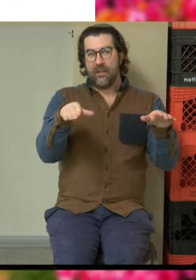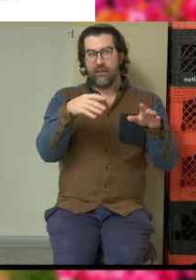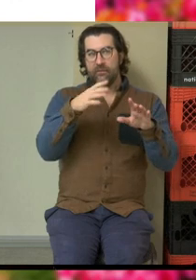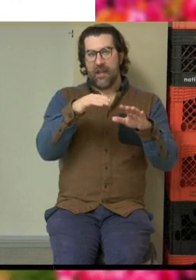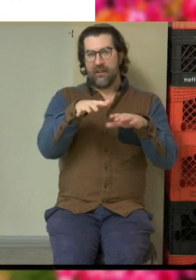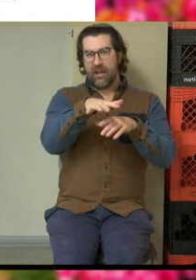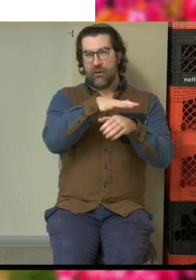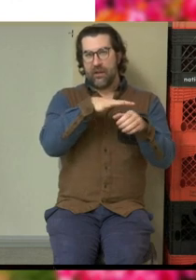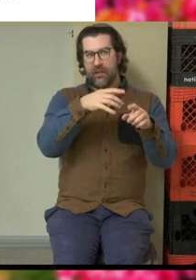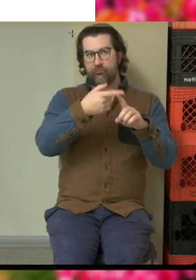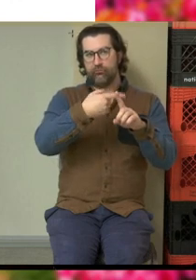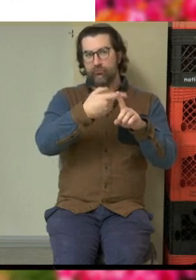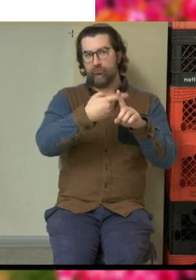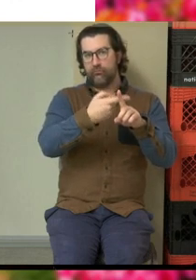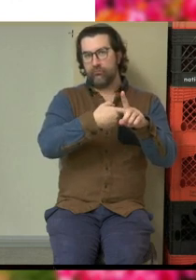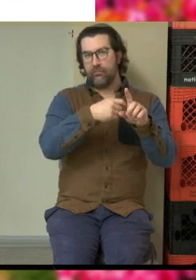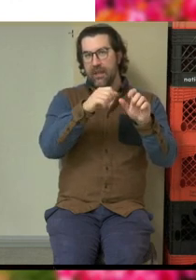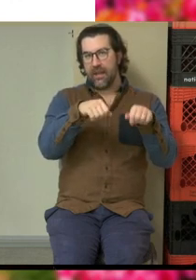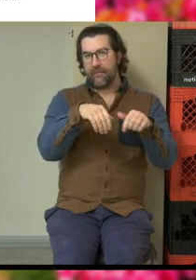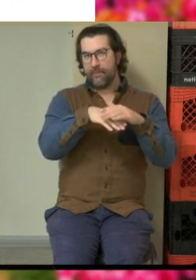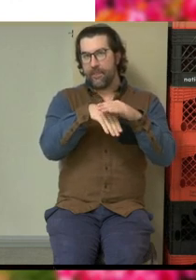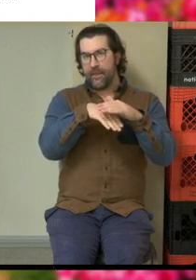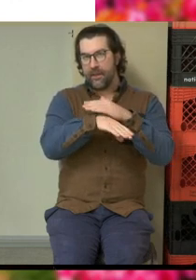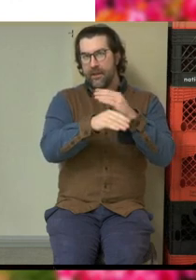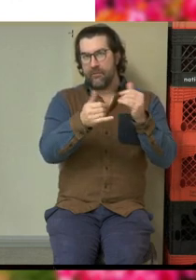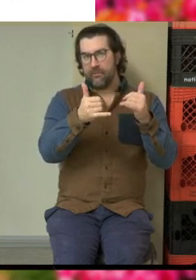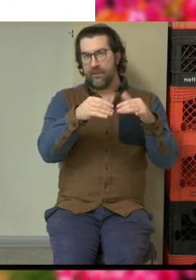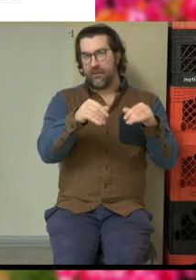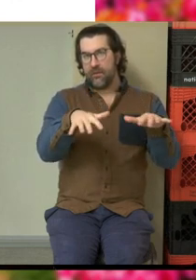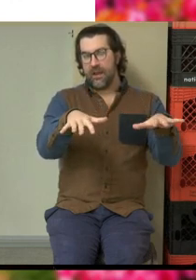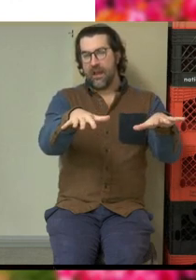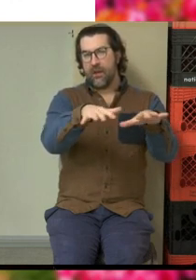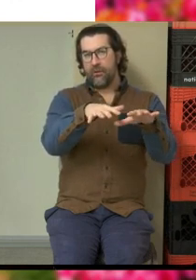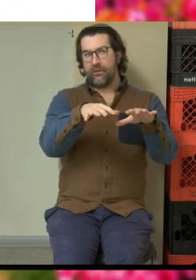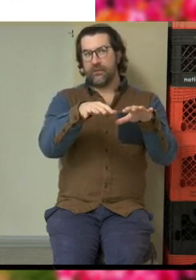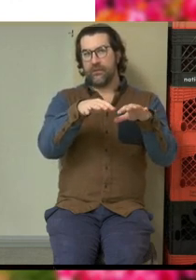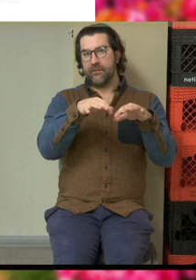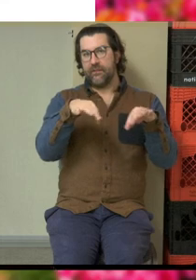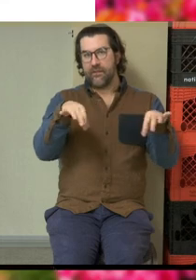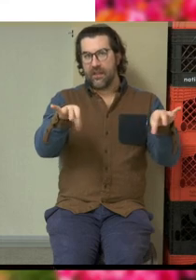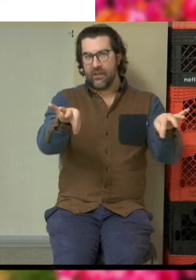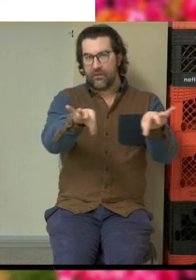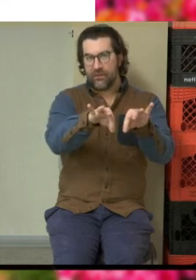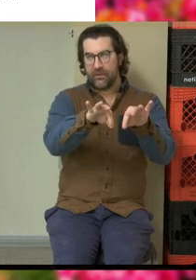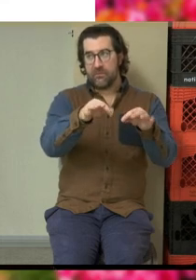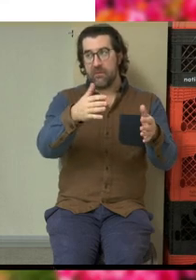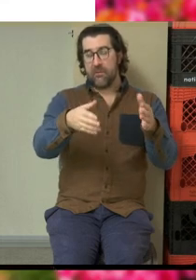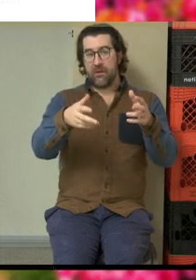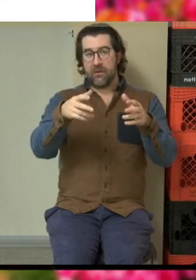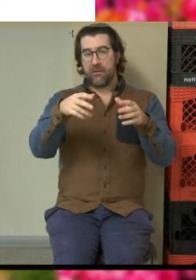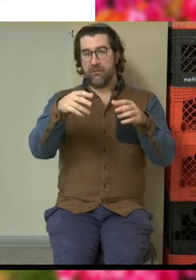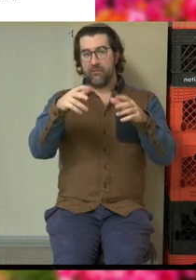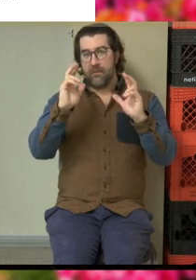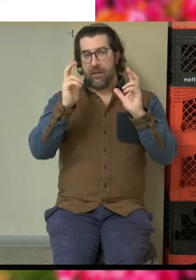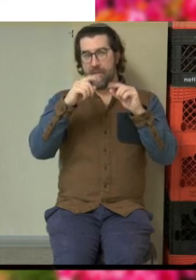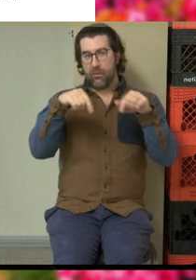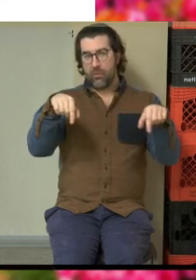space and have access to the playground, the field, and potentially the courts as well.